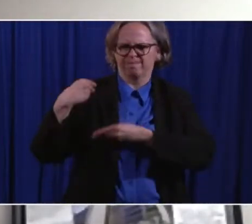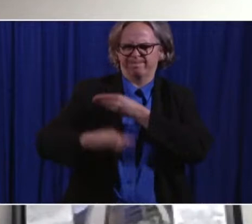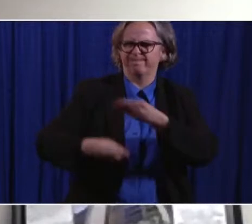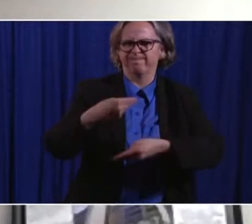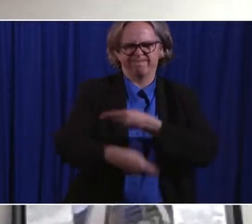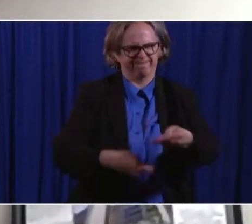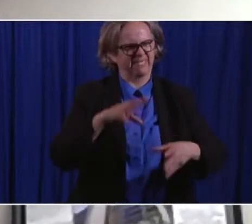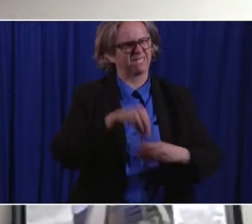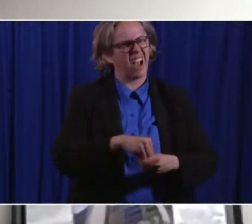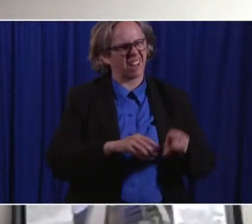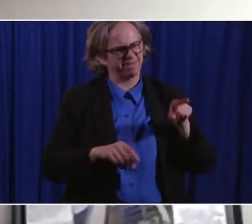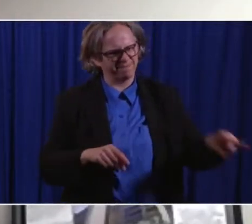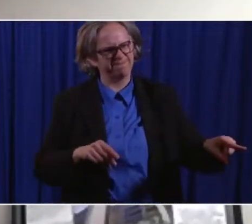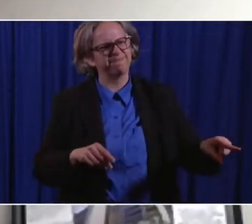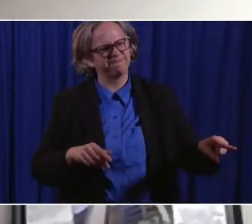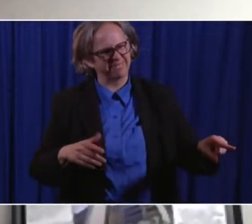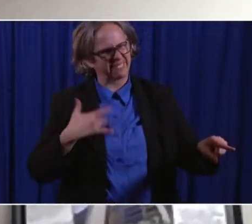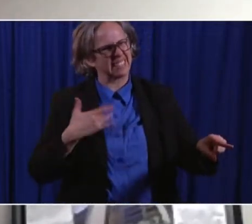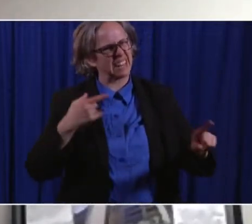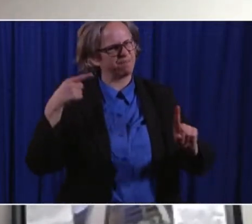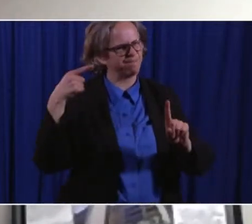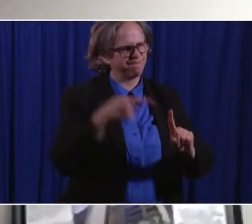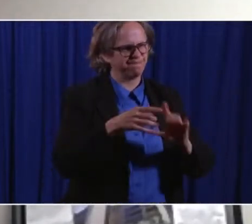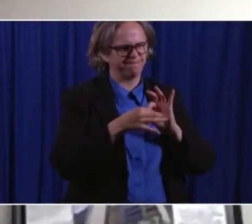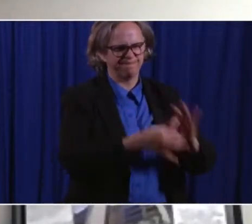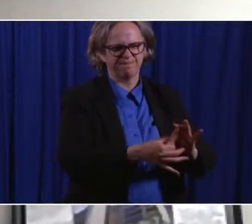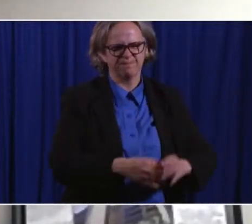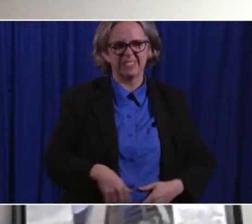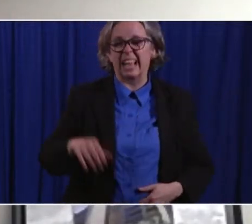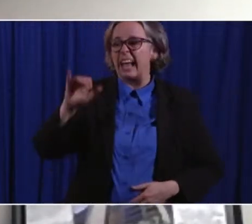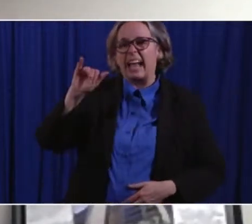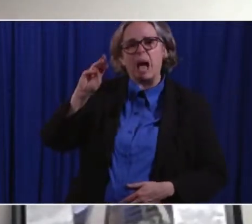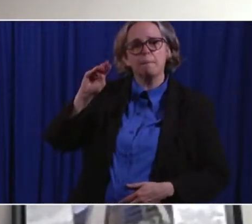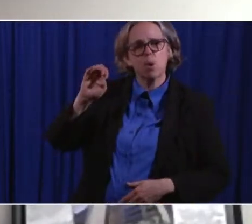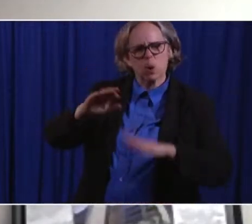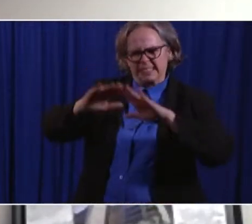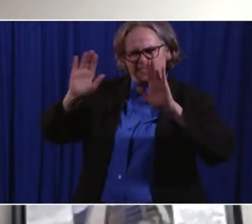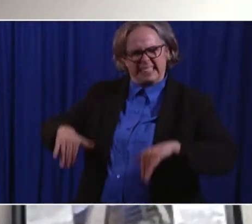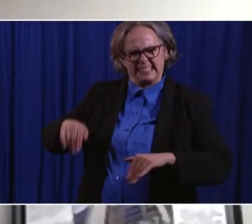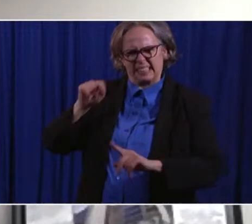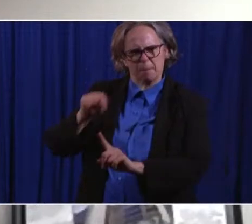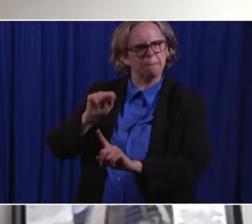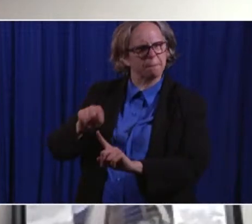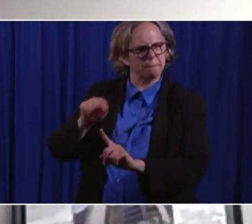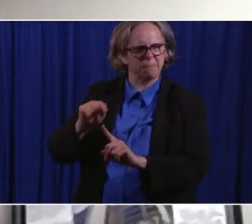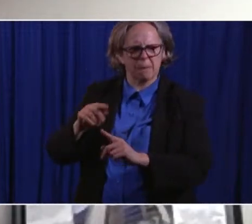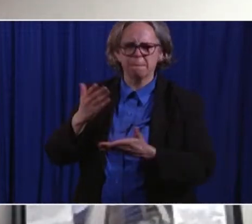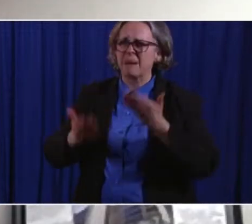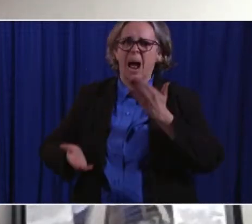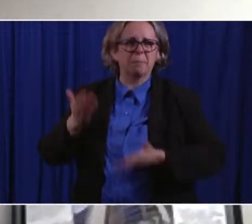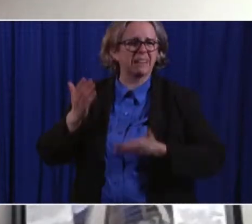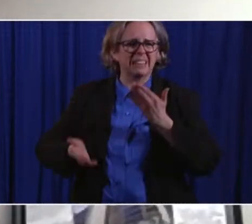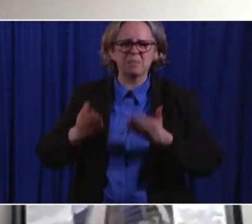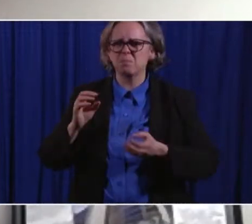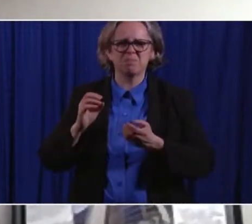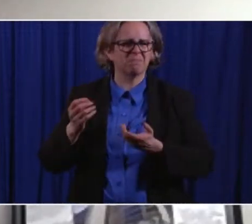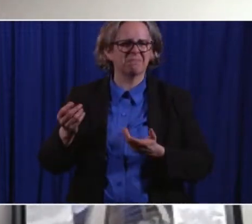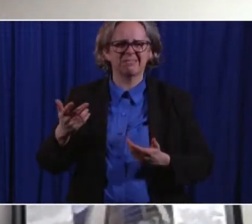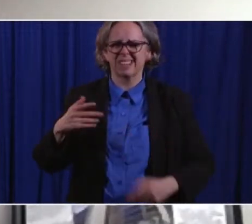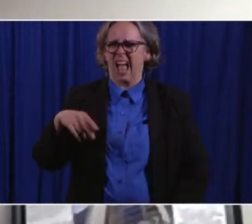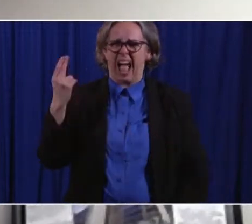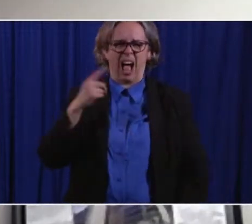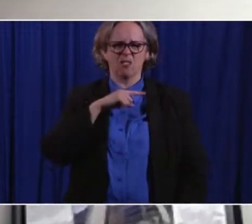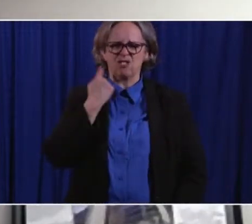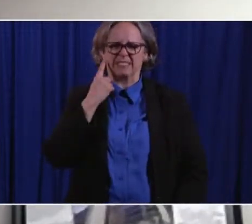this. Makeups of immune system and genetic factors may make people more predisposed to this. But with